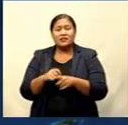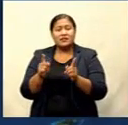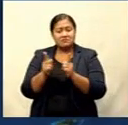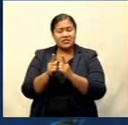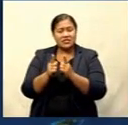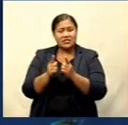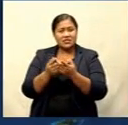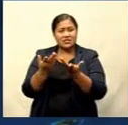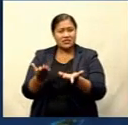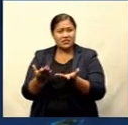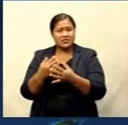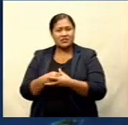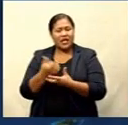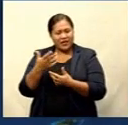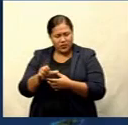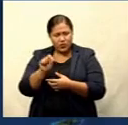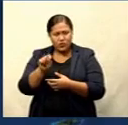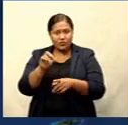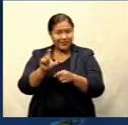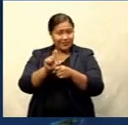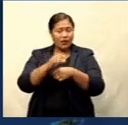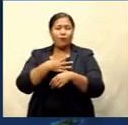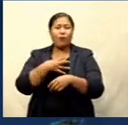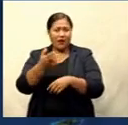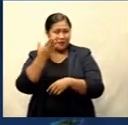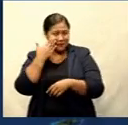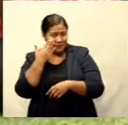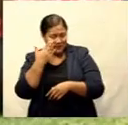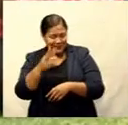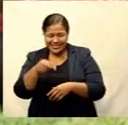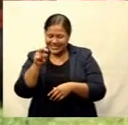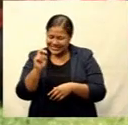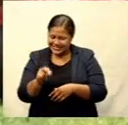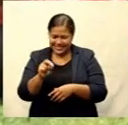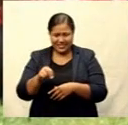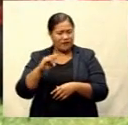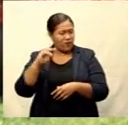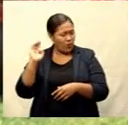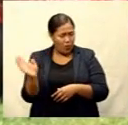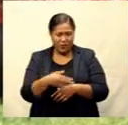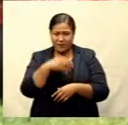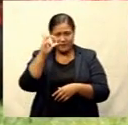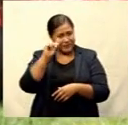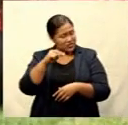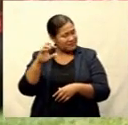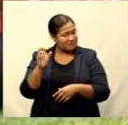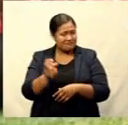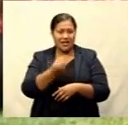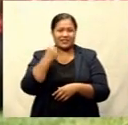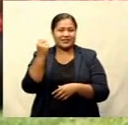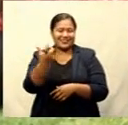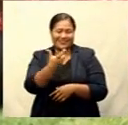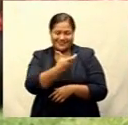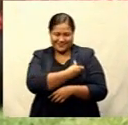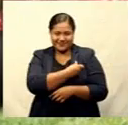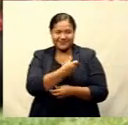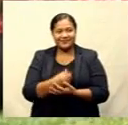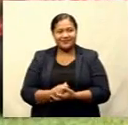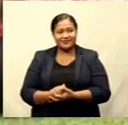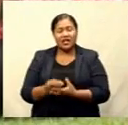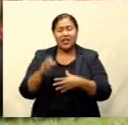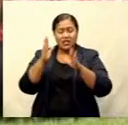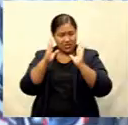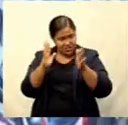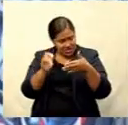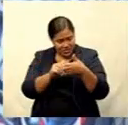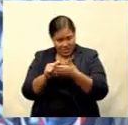Mbose Vanua is also being used to create more awareness on the need for every eligible Fijian to get vaccinated. The church